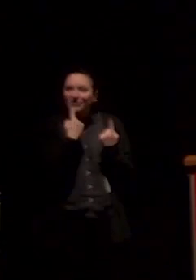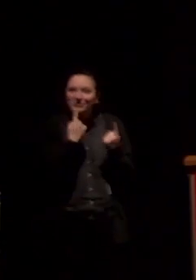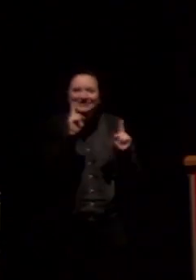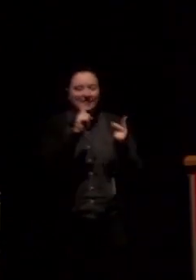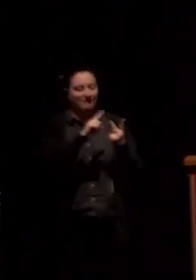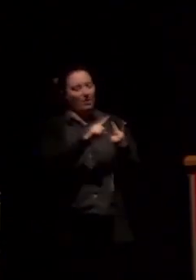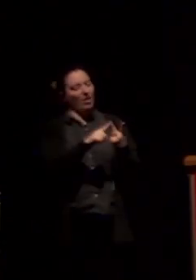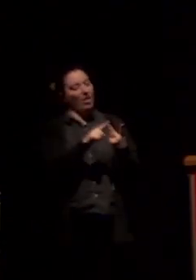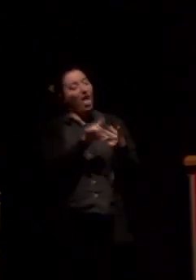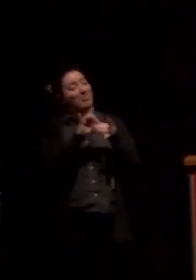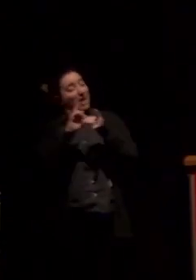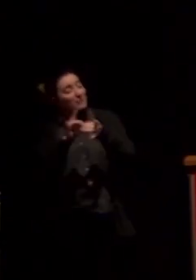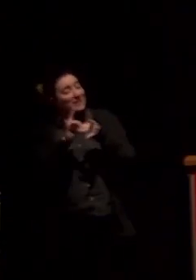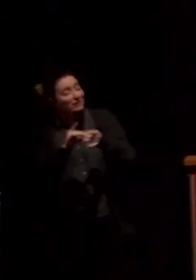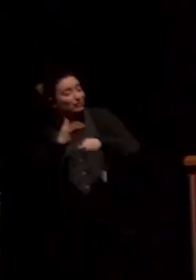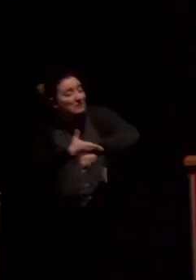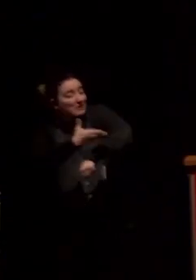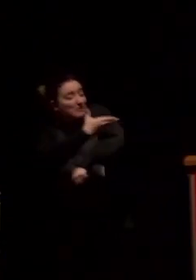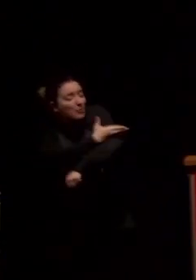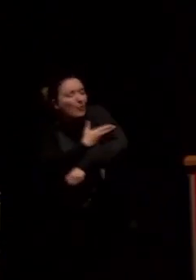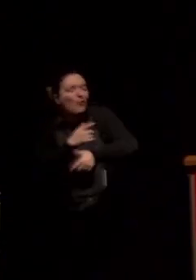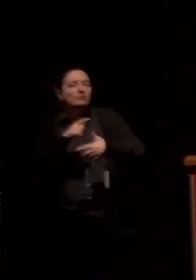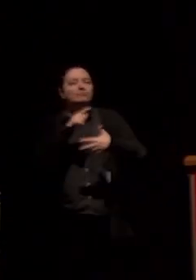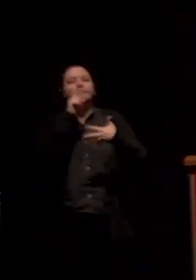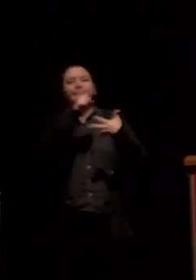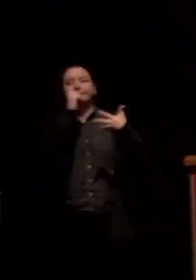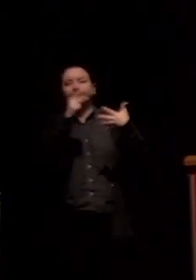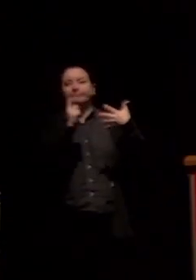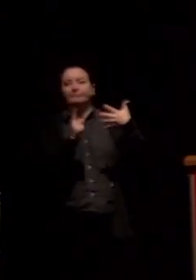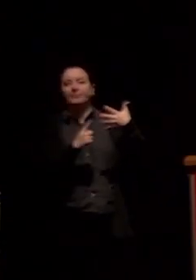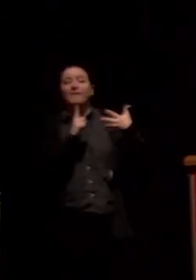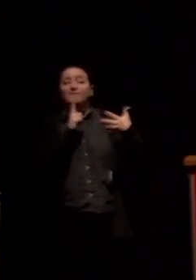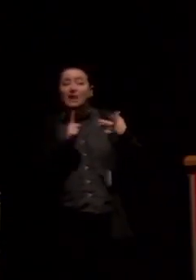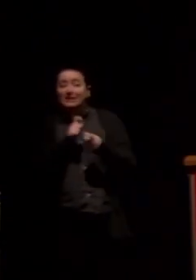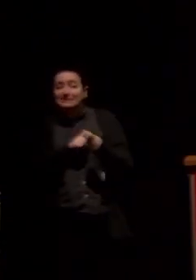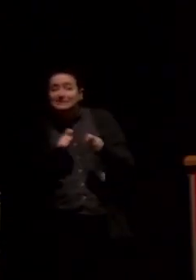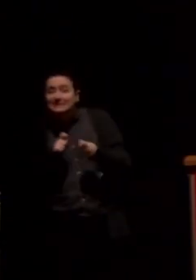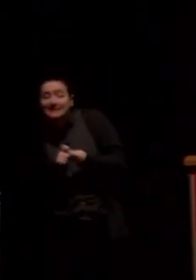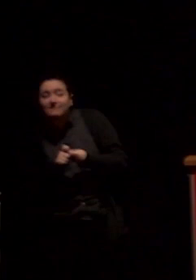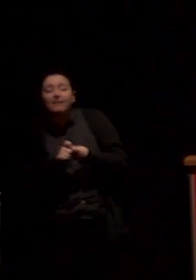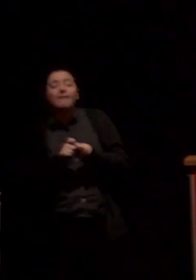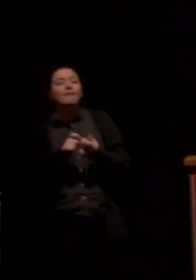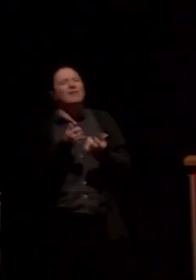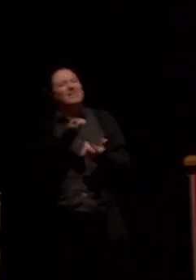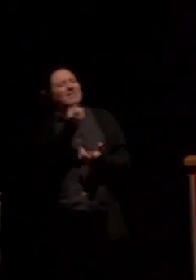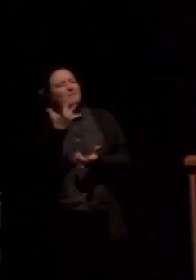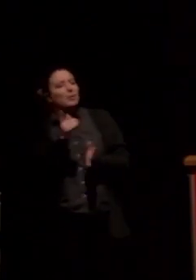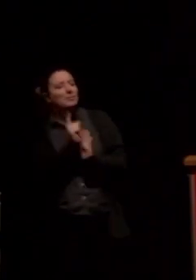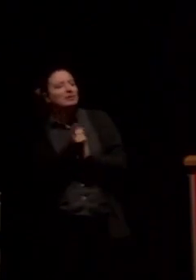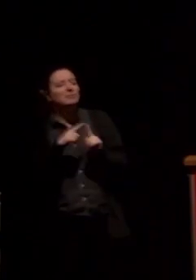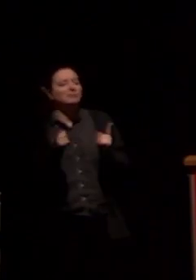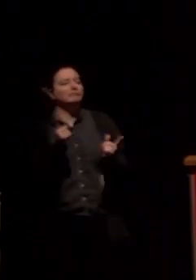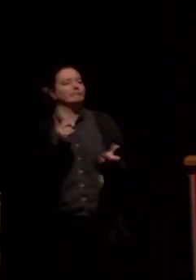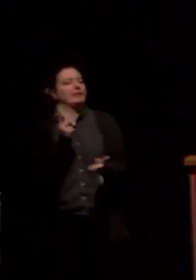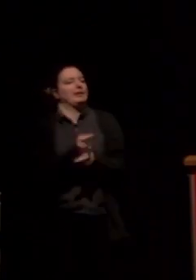that person. So it's been good for me. It's very specific, very tangible. It takes a couple minutes, but I do keep a success